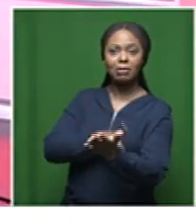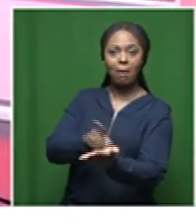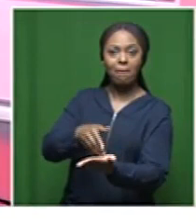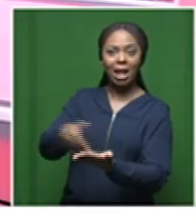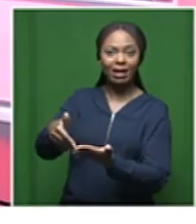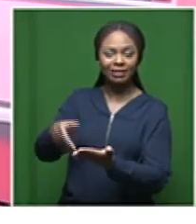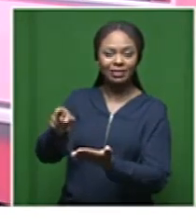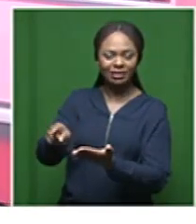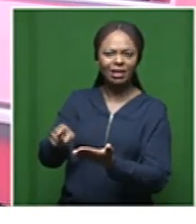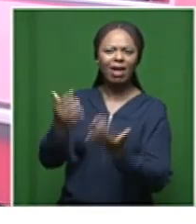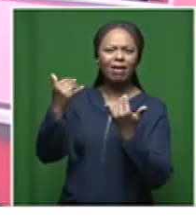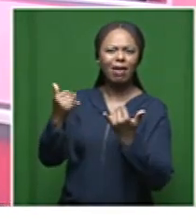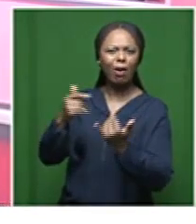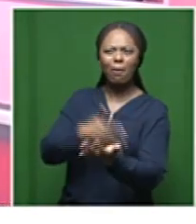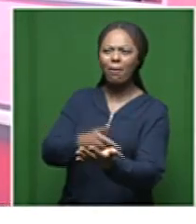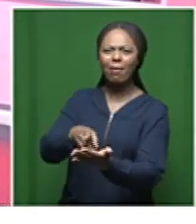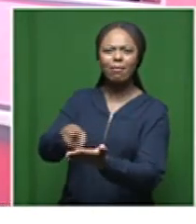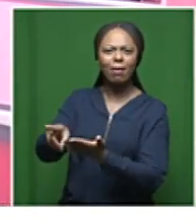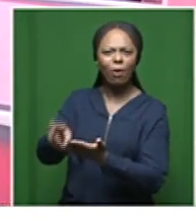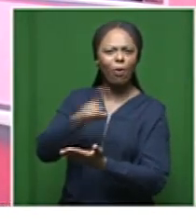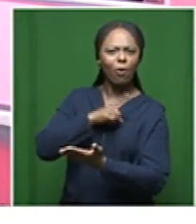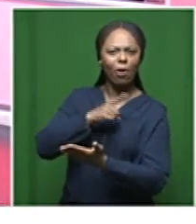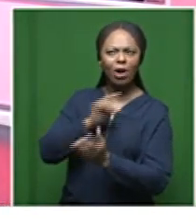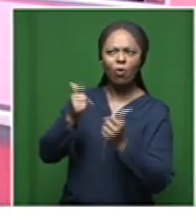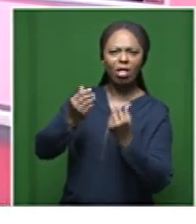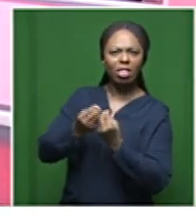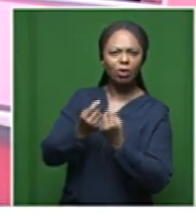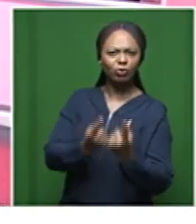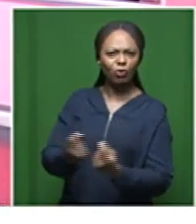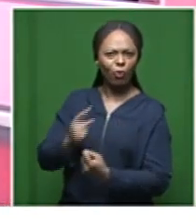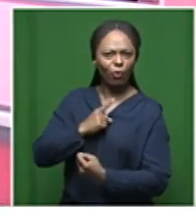in your opinion, why is donating blood such a good thing to do?